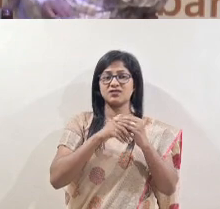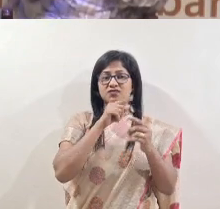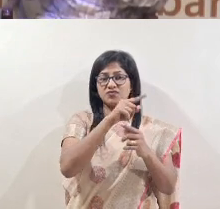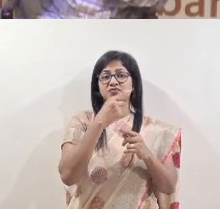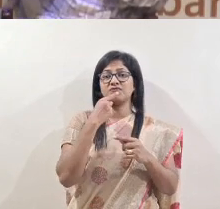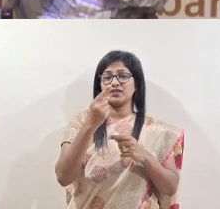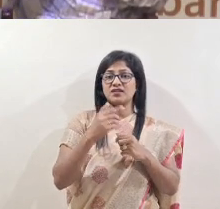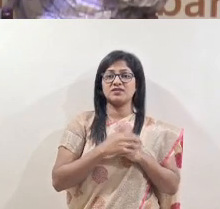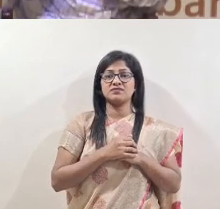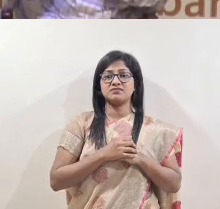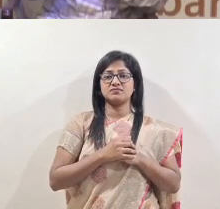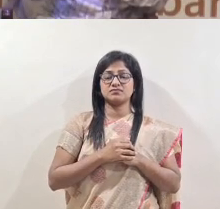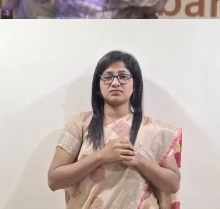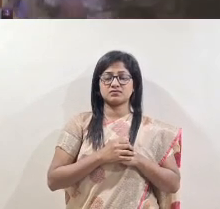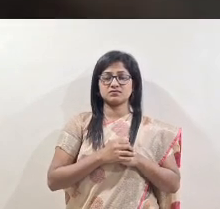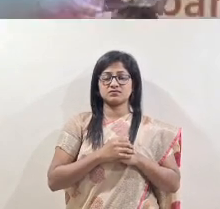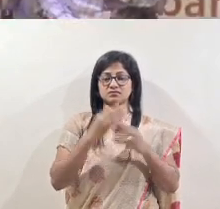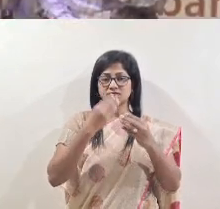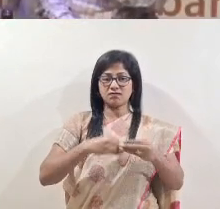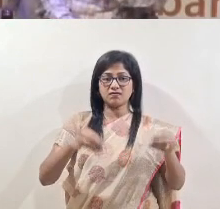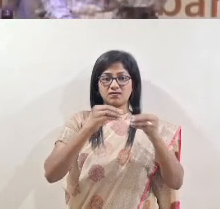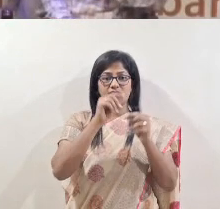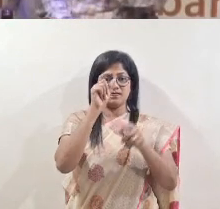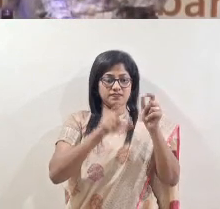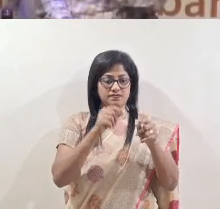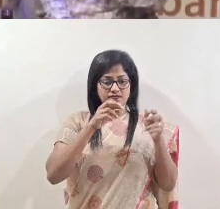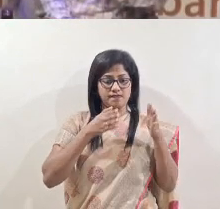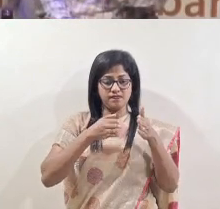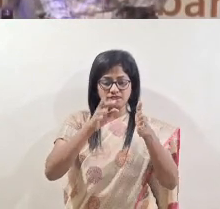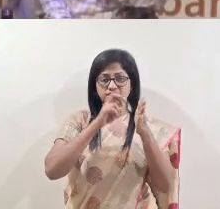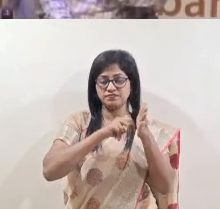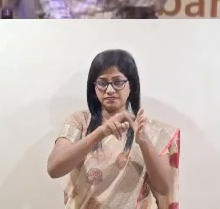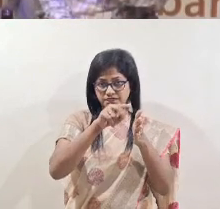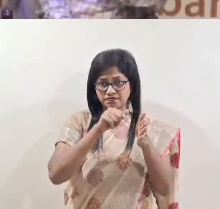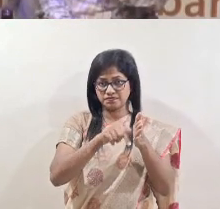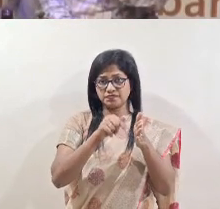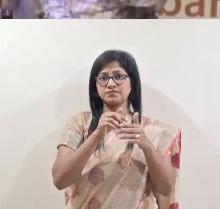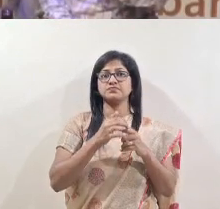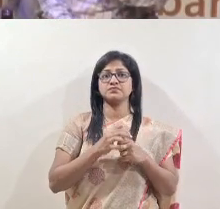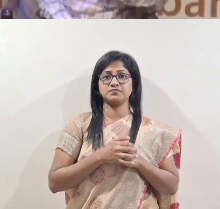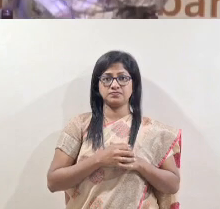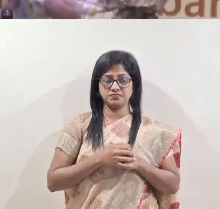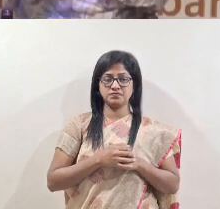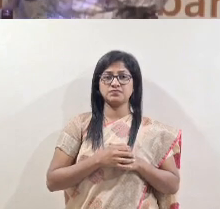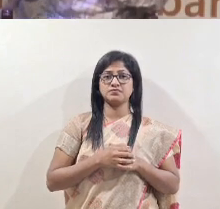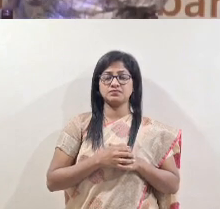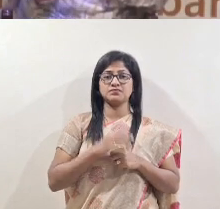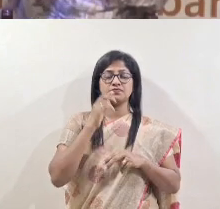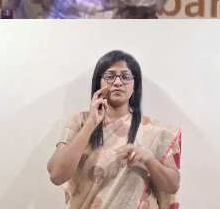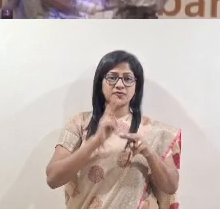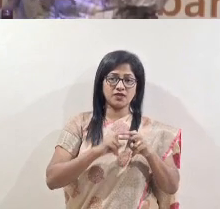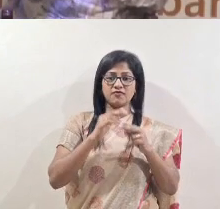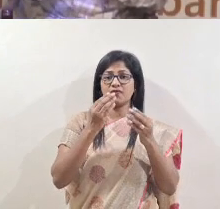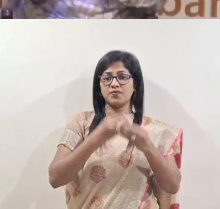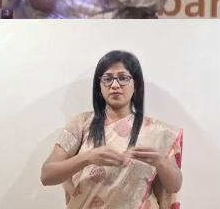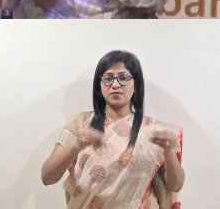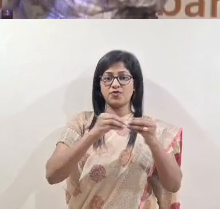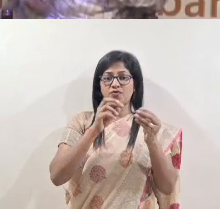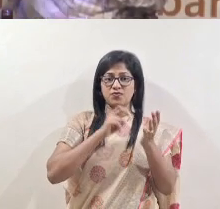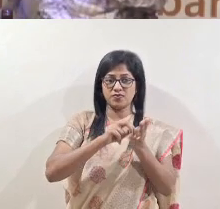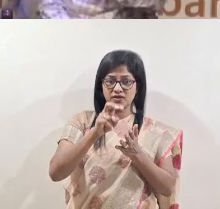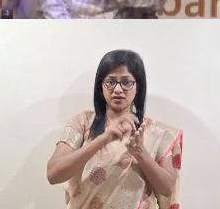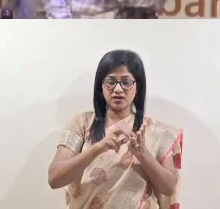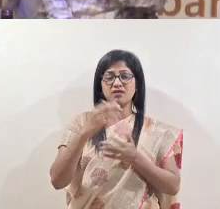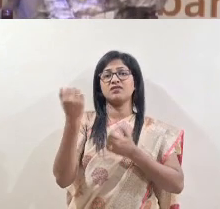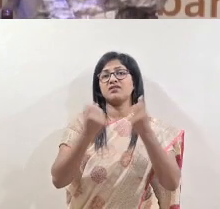said is that the more people come on the roads, that is If there are more pedestrians, more vehicles, so